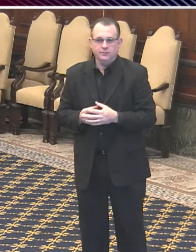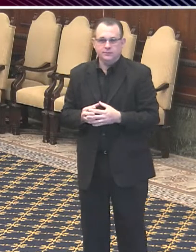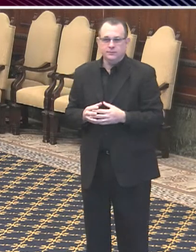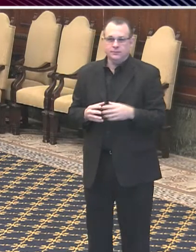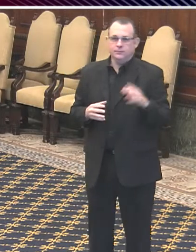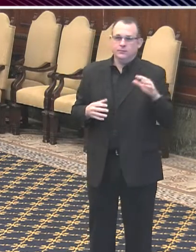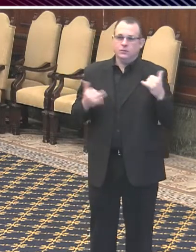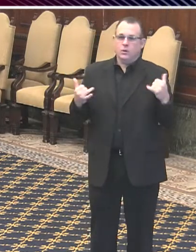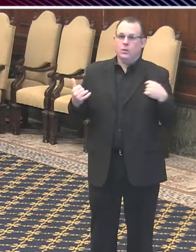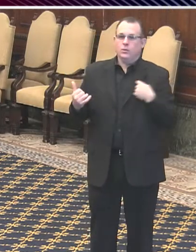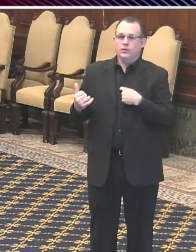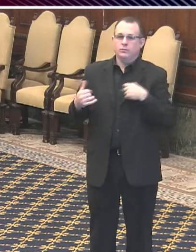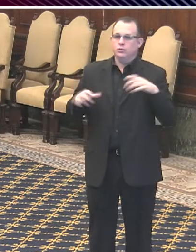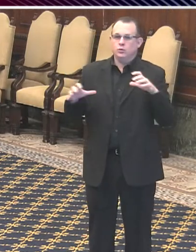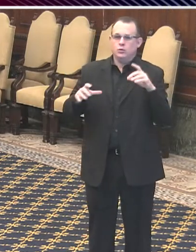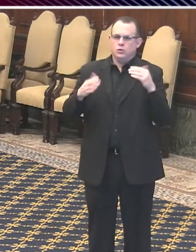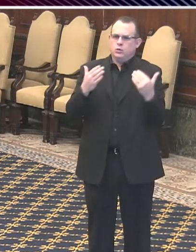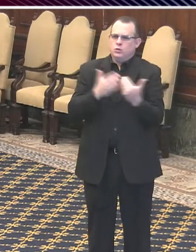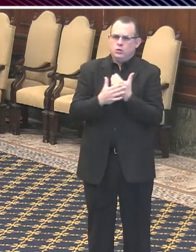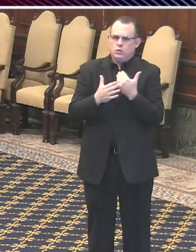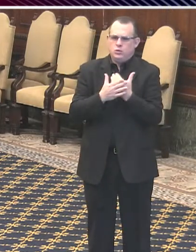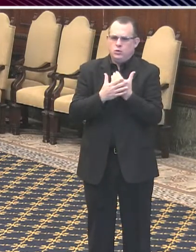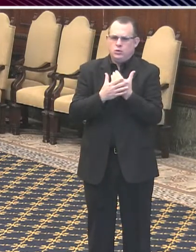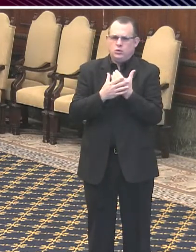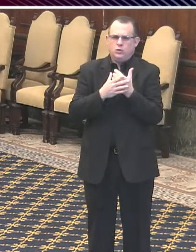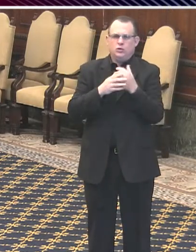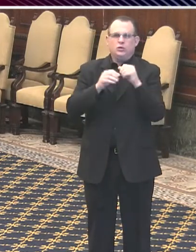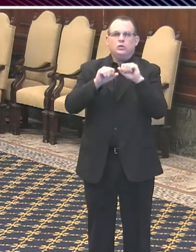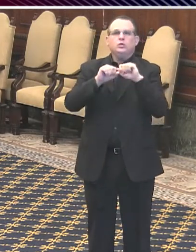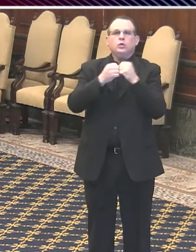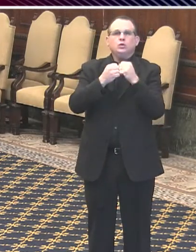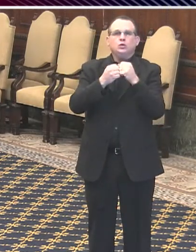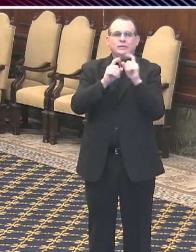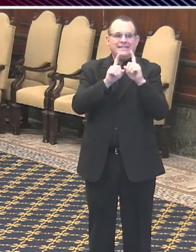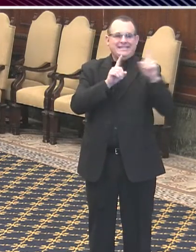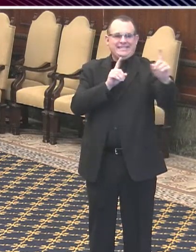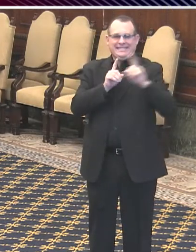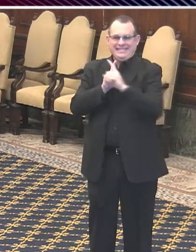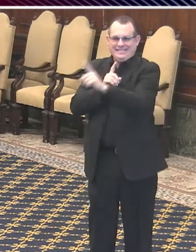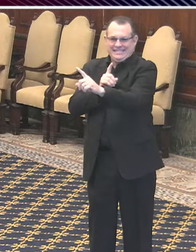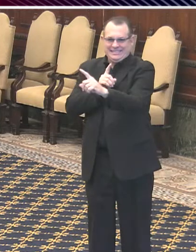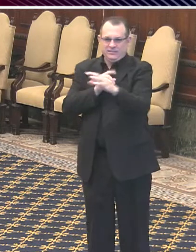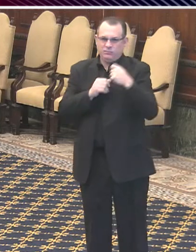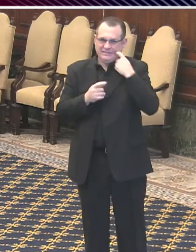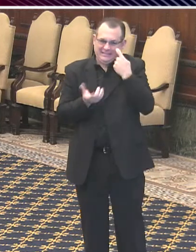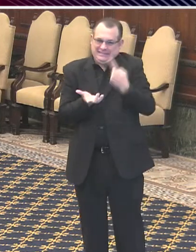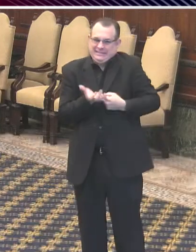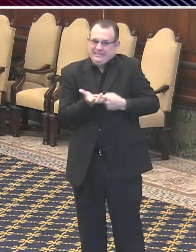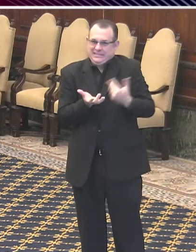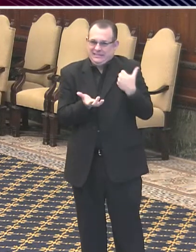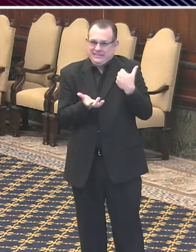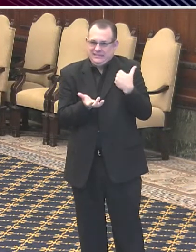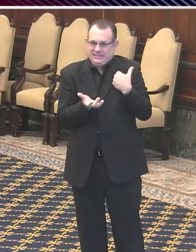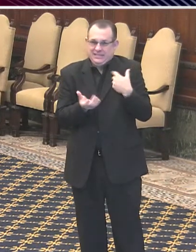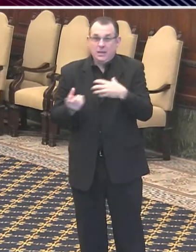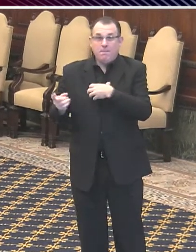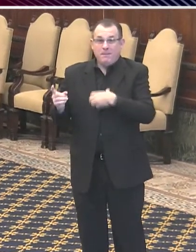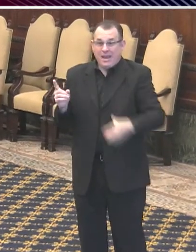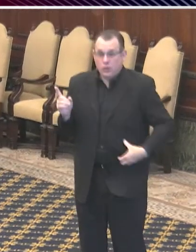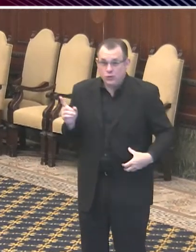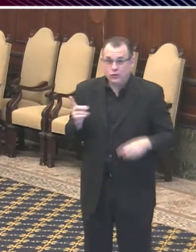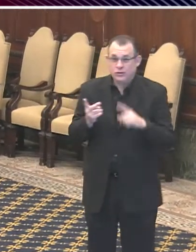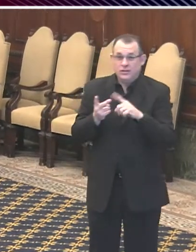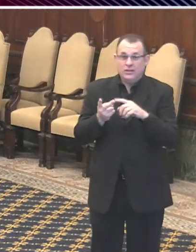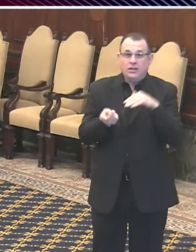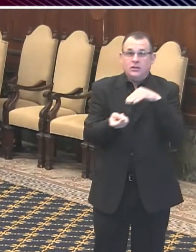are exercising new social distancing measures for these daily briefings. Both the mayor and Dr. Farley will be joining us